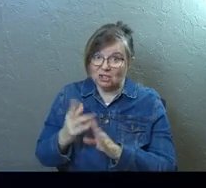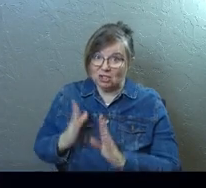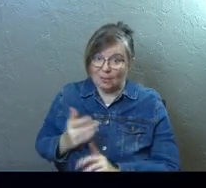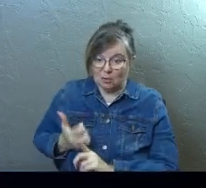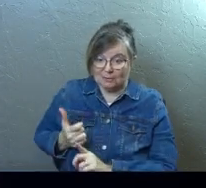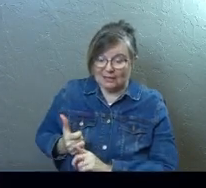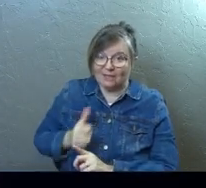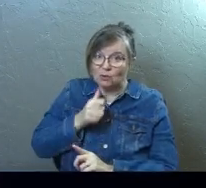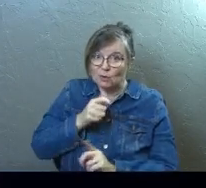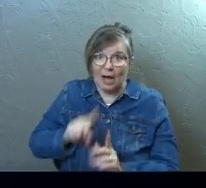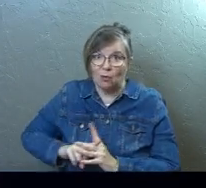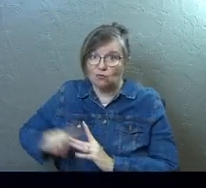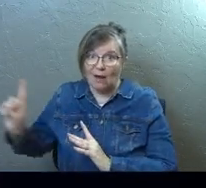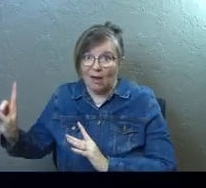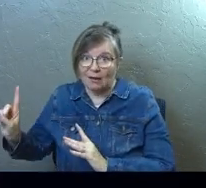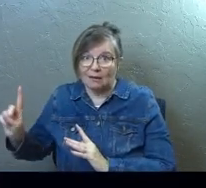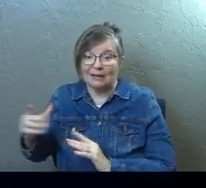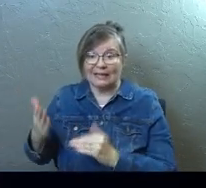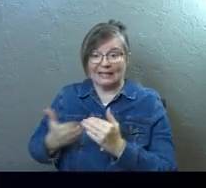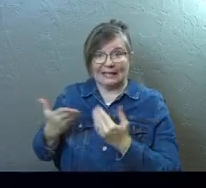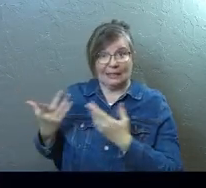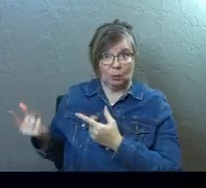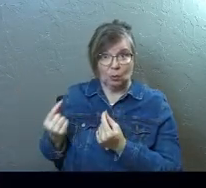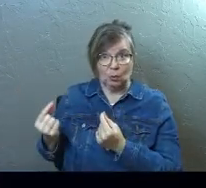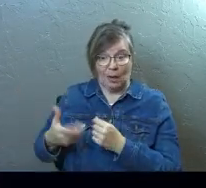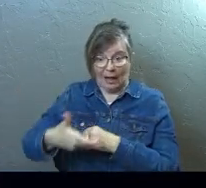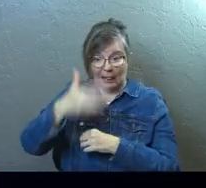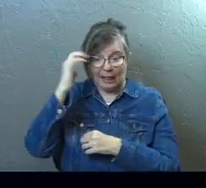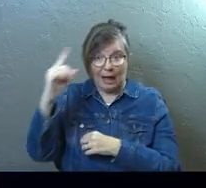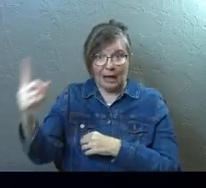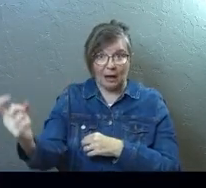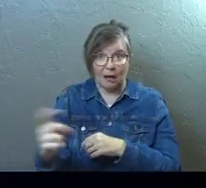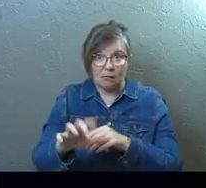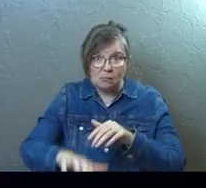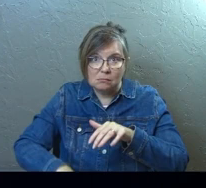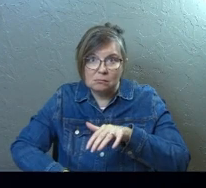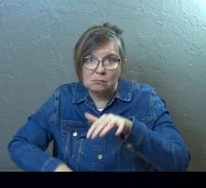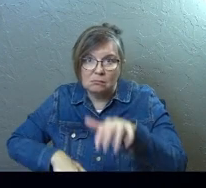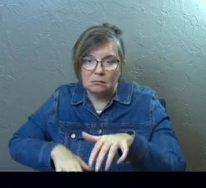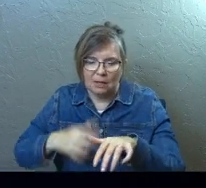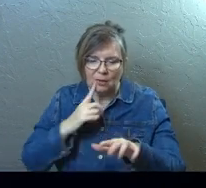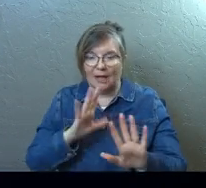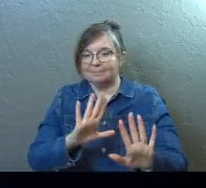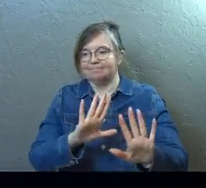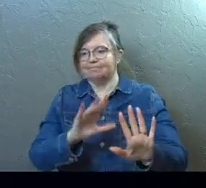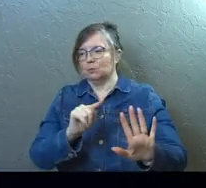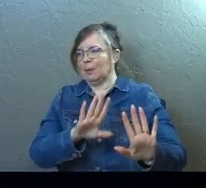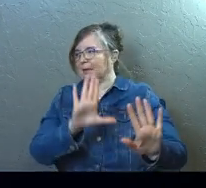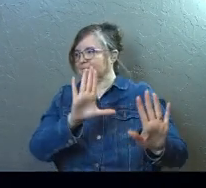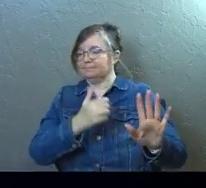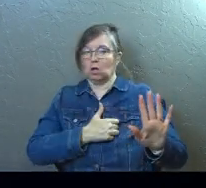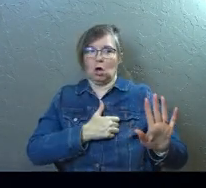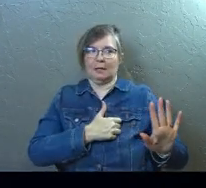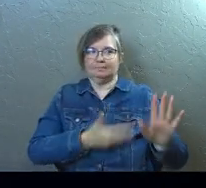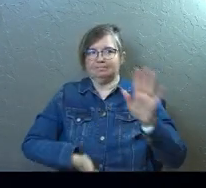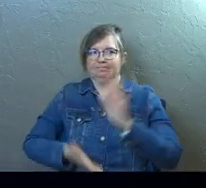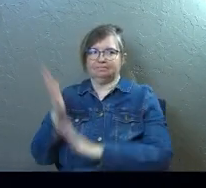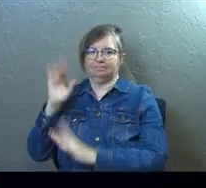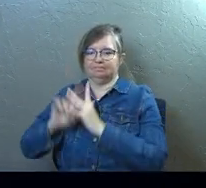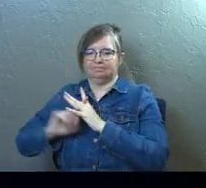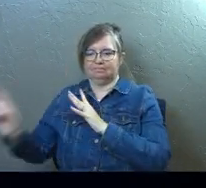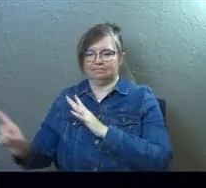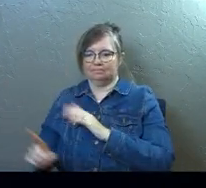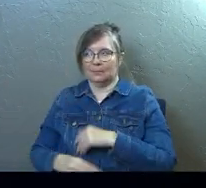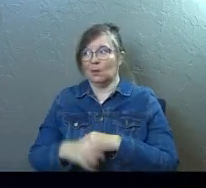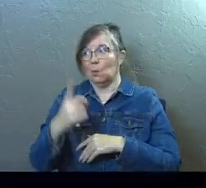shepherd to not run. Because the easy move is a lion comes after the sheep and you say, sorry, dad, it was a lion for heaven's